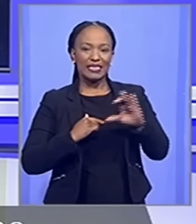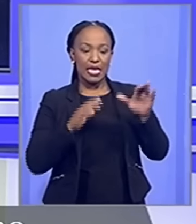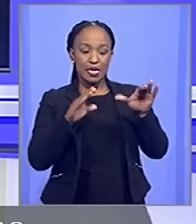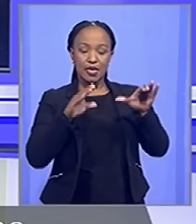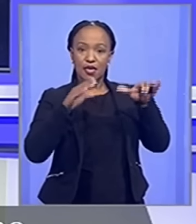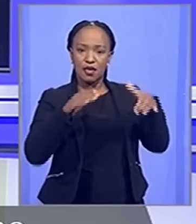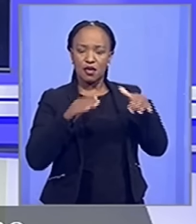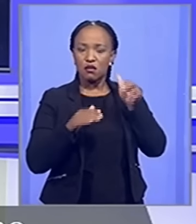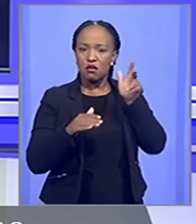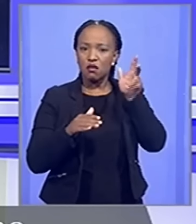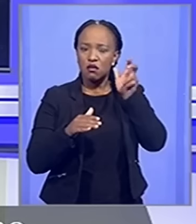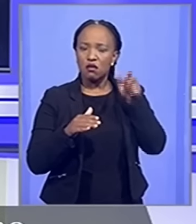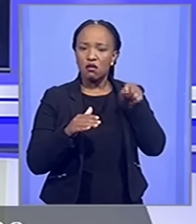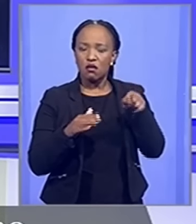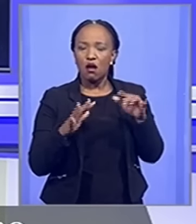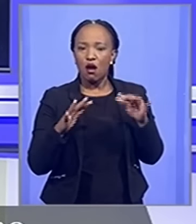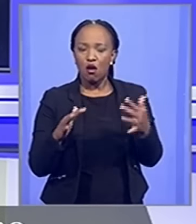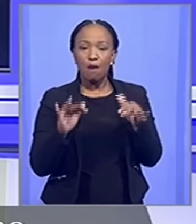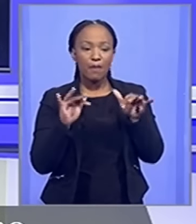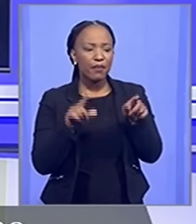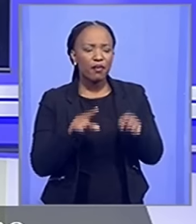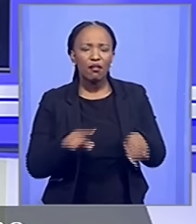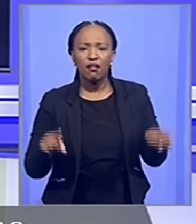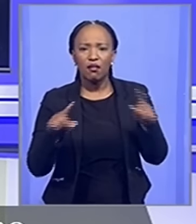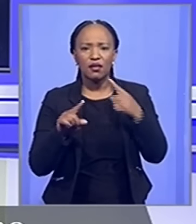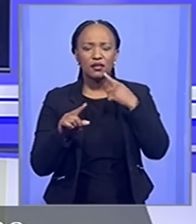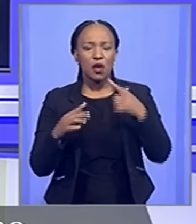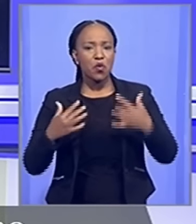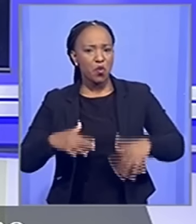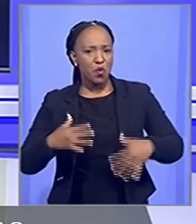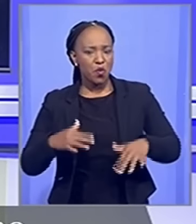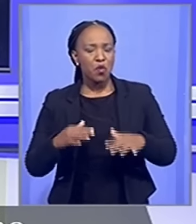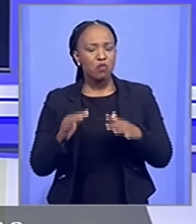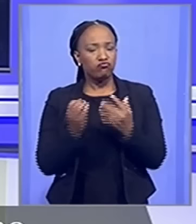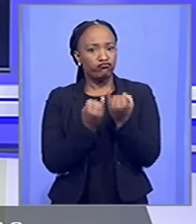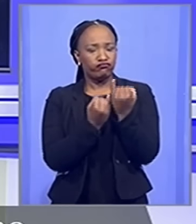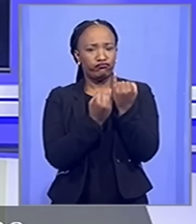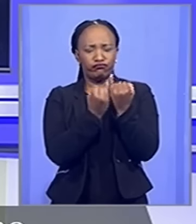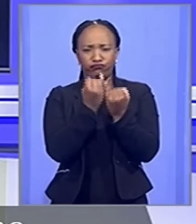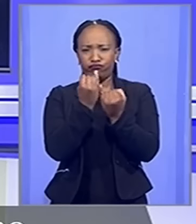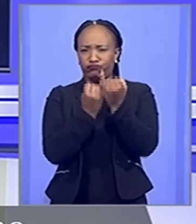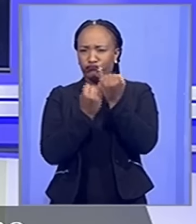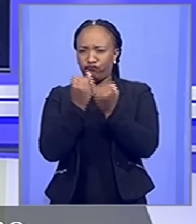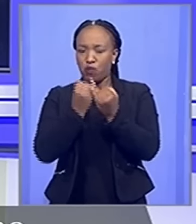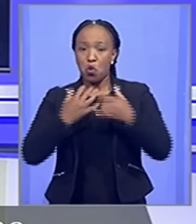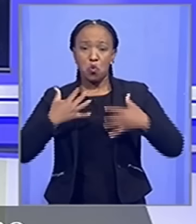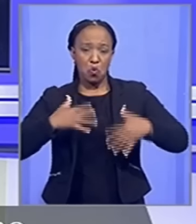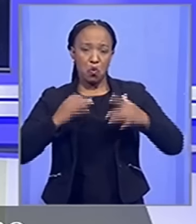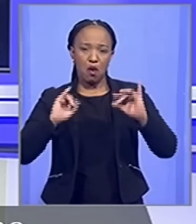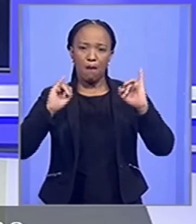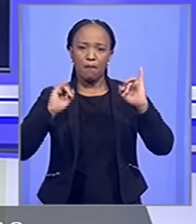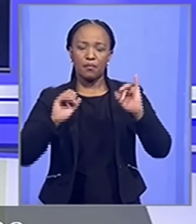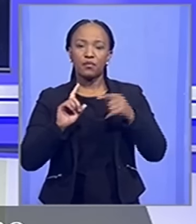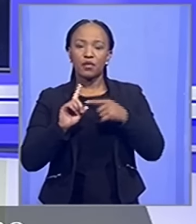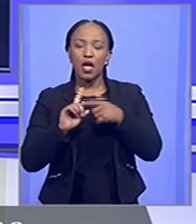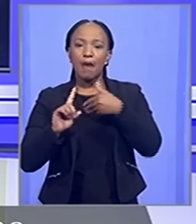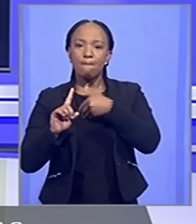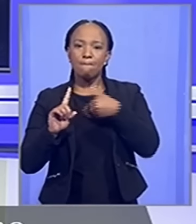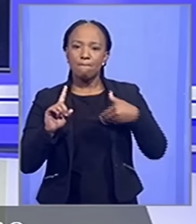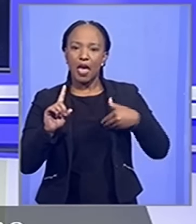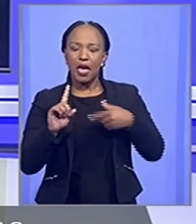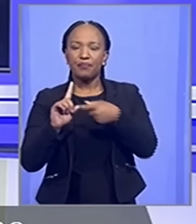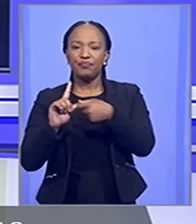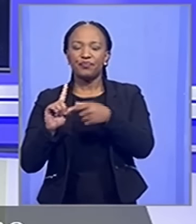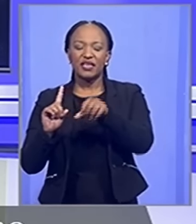tseno tse baitsanape ba reng e tlile go nna tse di gaisanelwang go gaisa. Re ikgolaganya le mme Moagisi Sibanda yo e leng